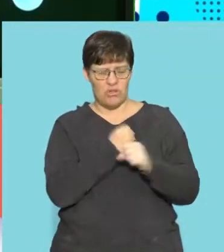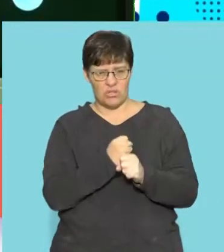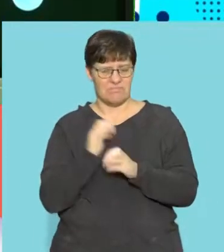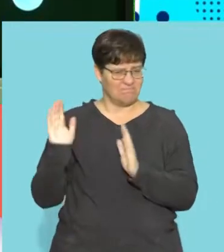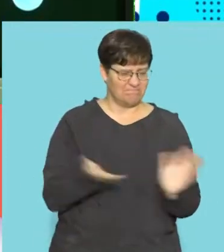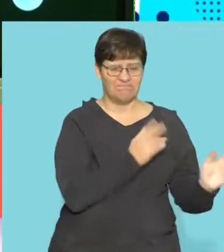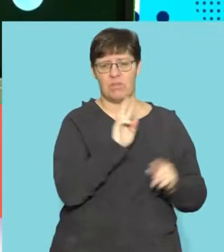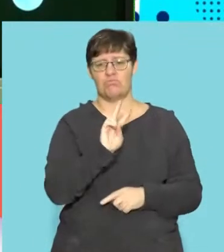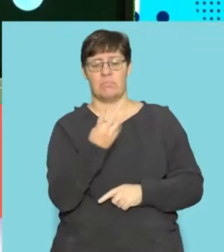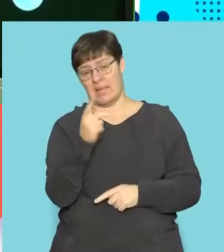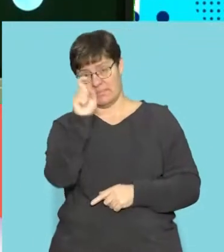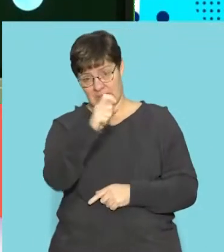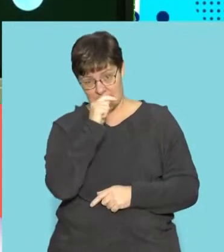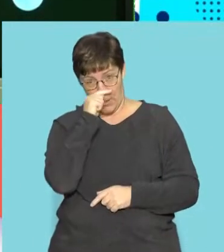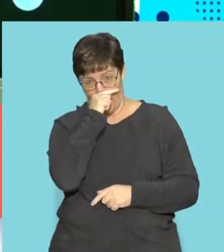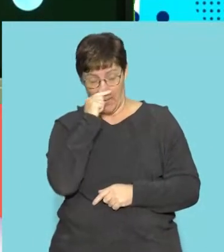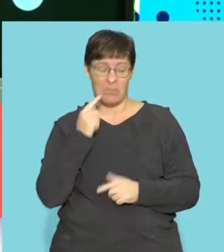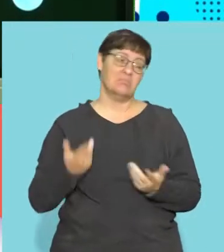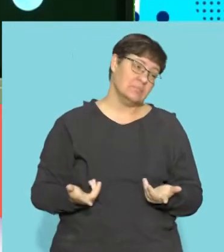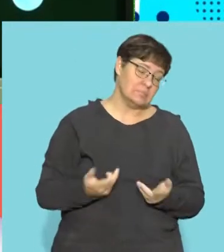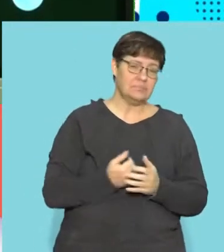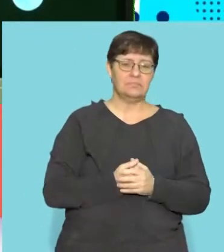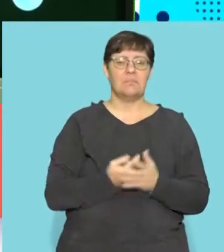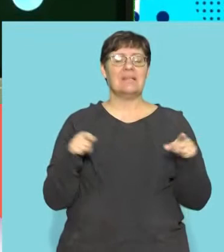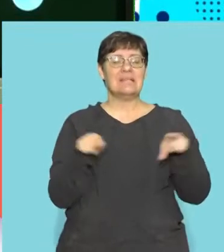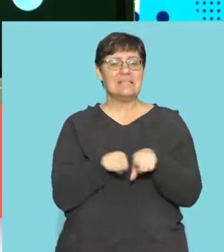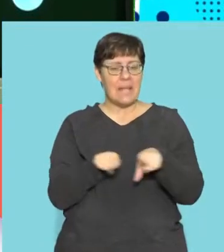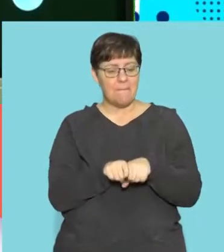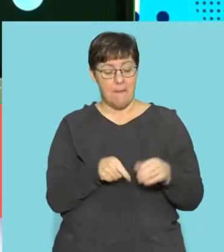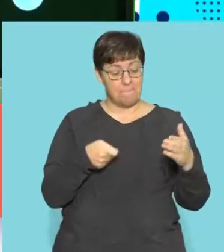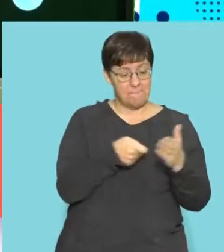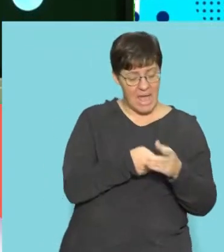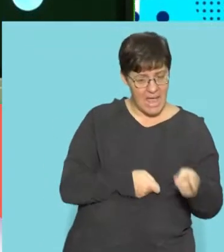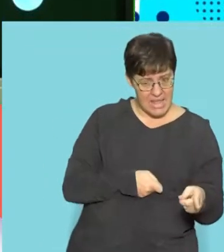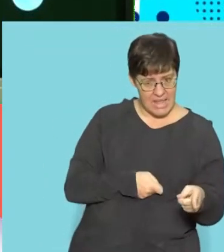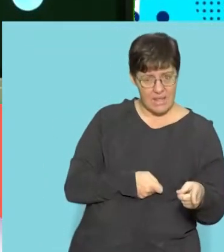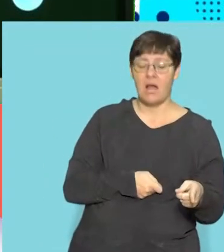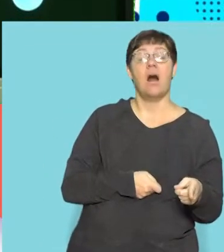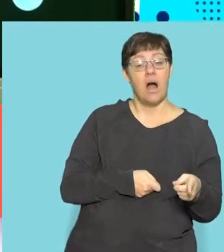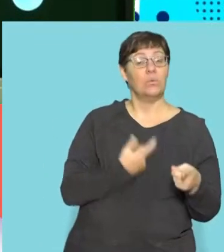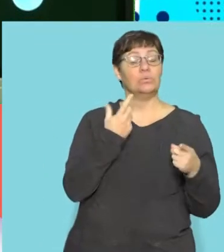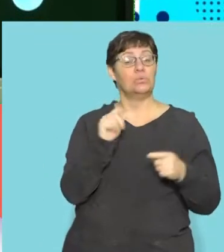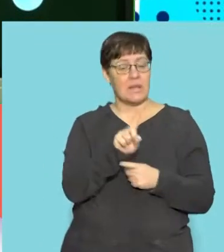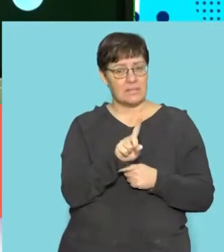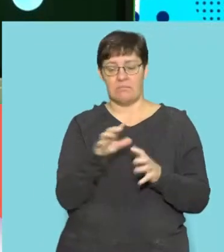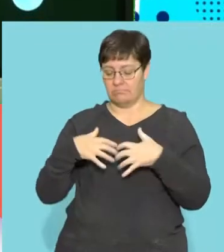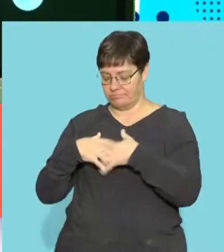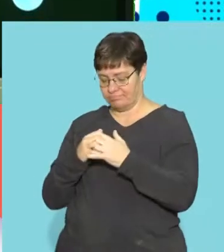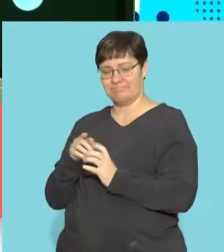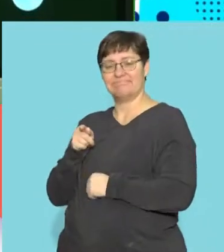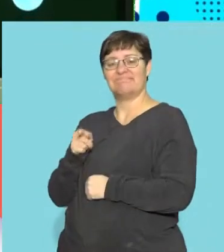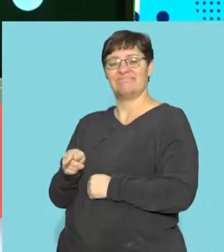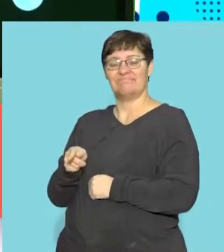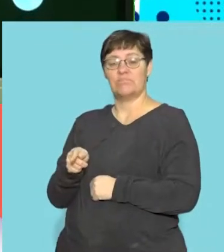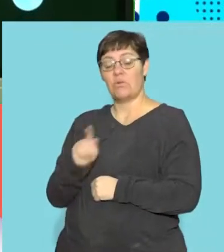will need to replace this particular car. But concurrently to buying it, we then do what? We set up a fund